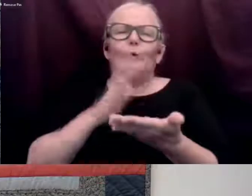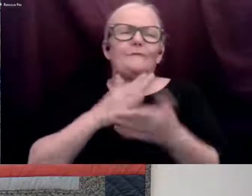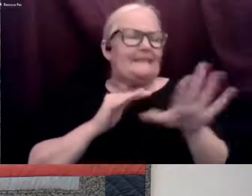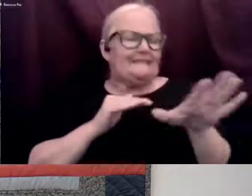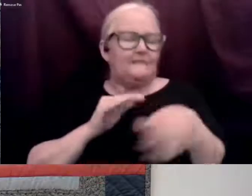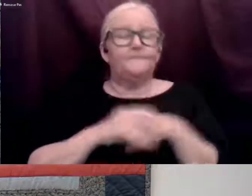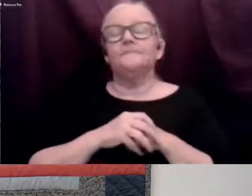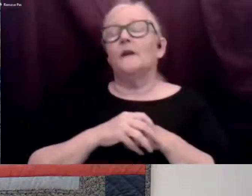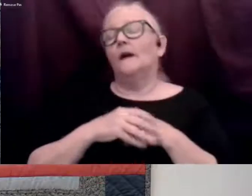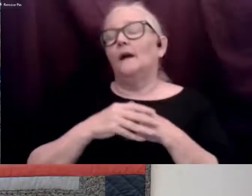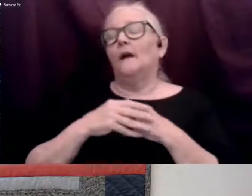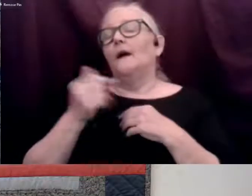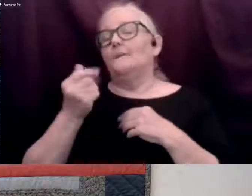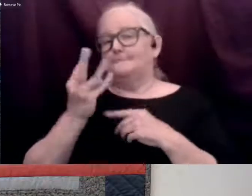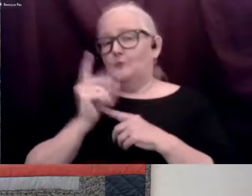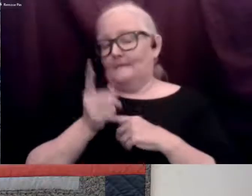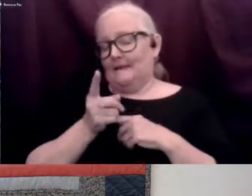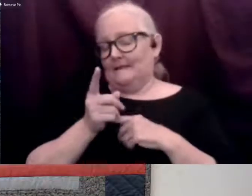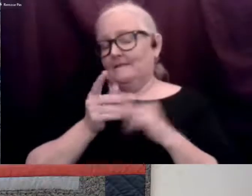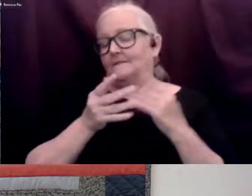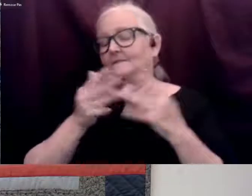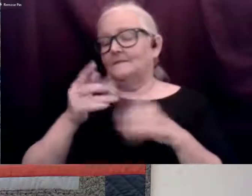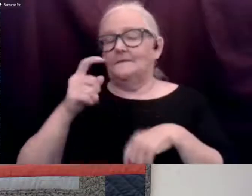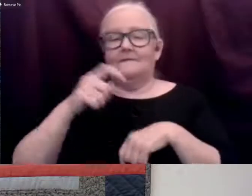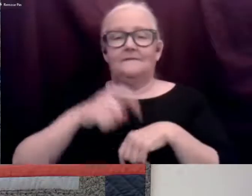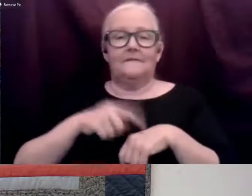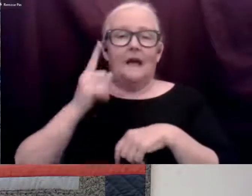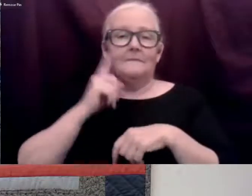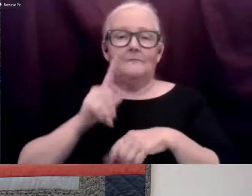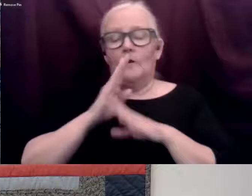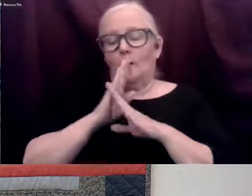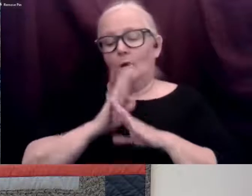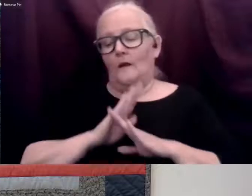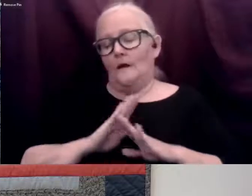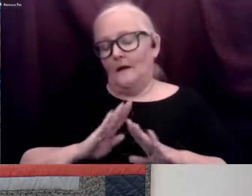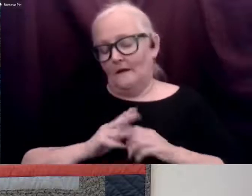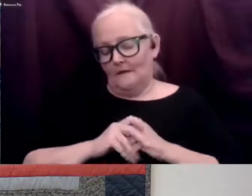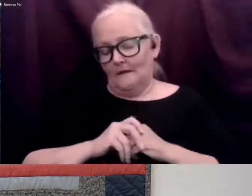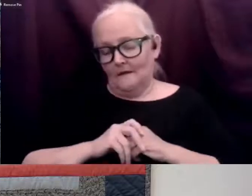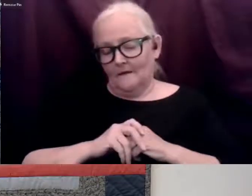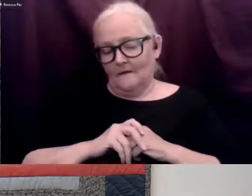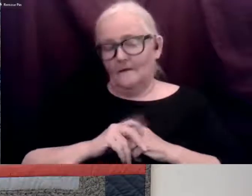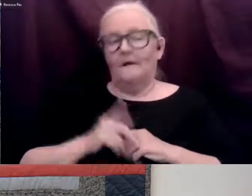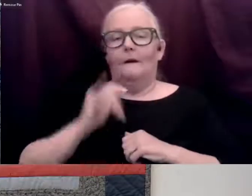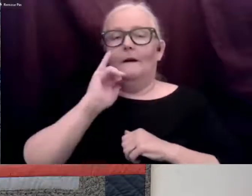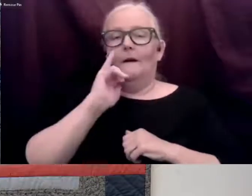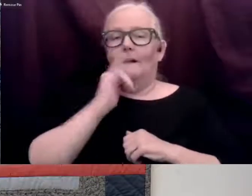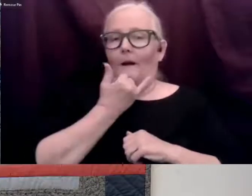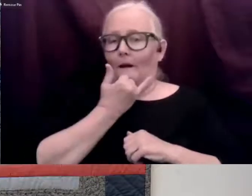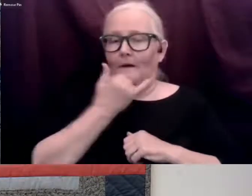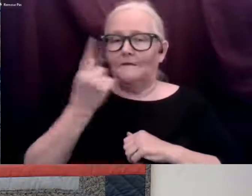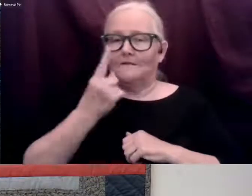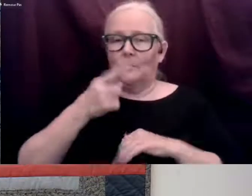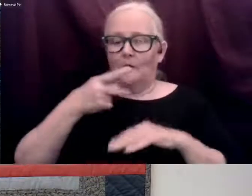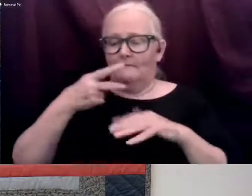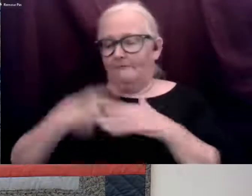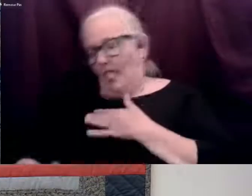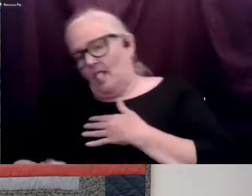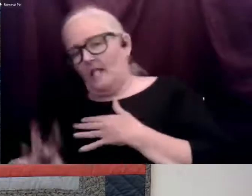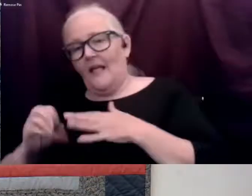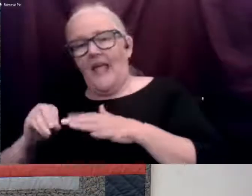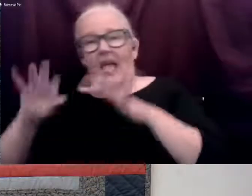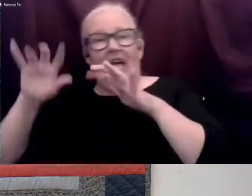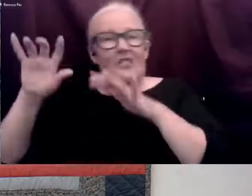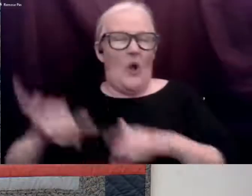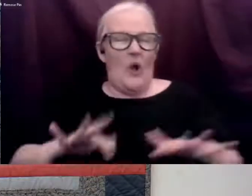period for prayerful silence, he accidentally falls onto the keyboard, causing the organ to emit horrible, gassy